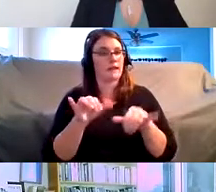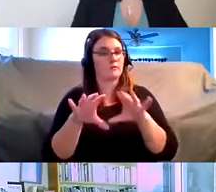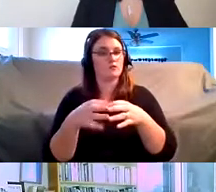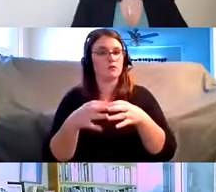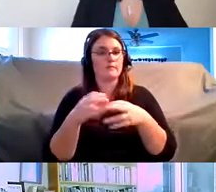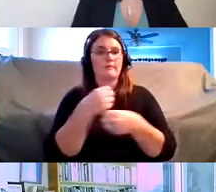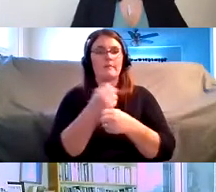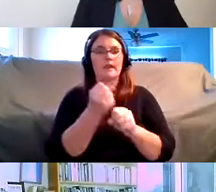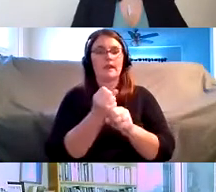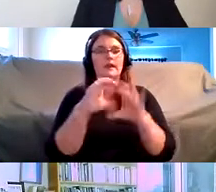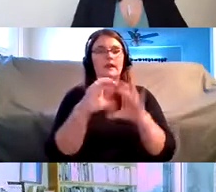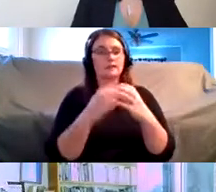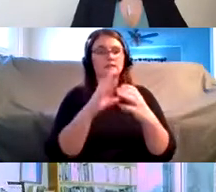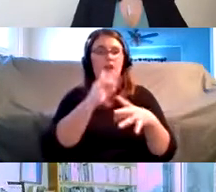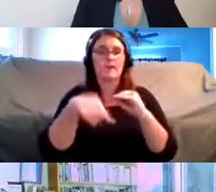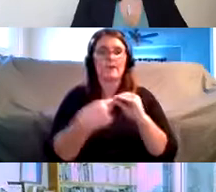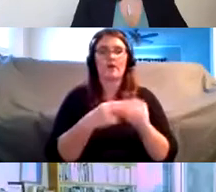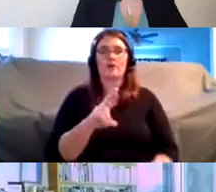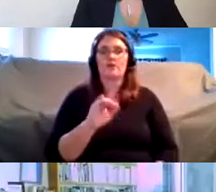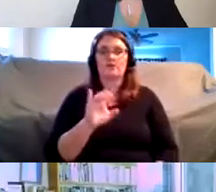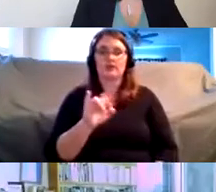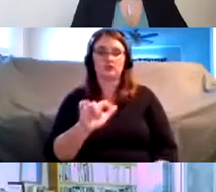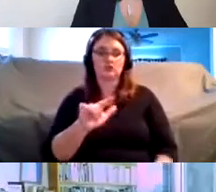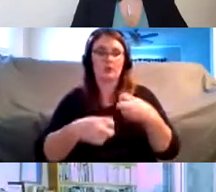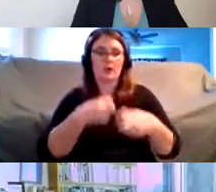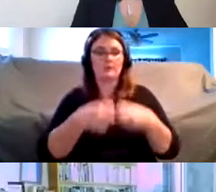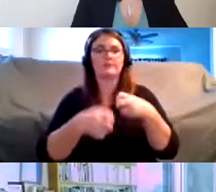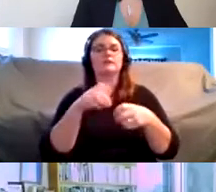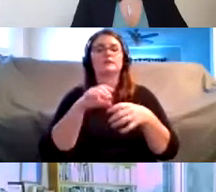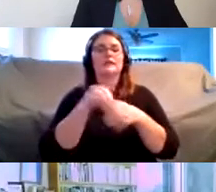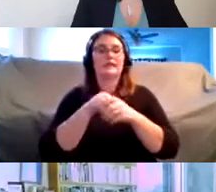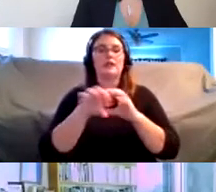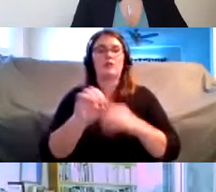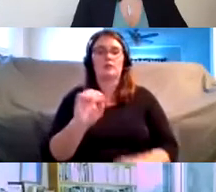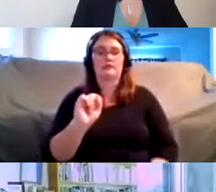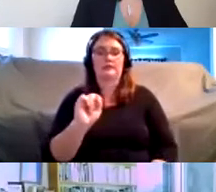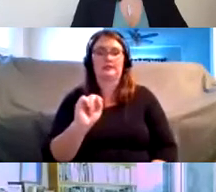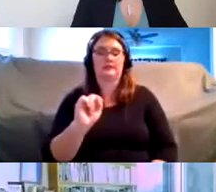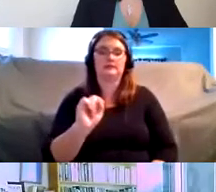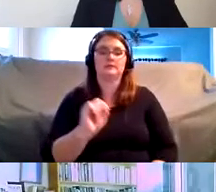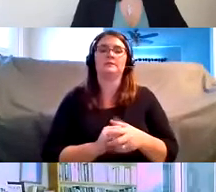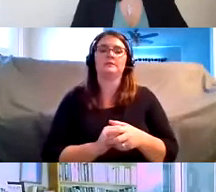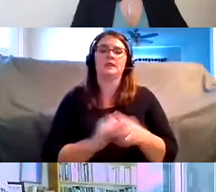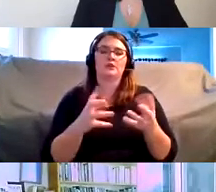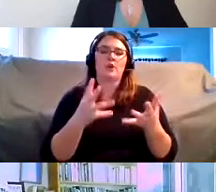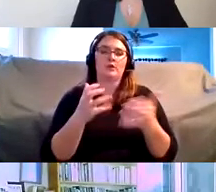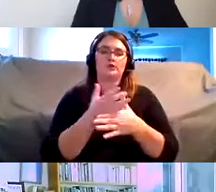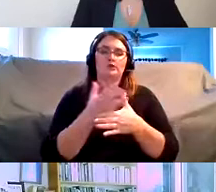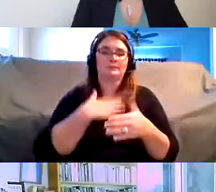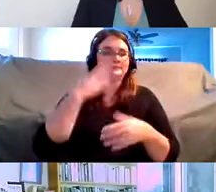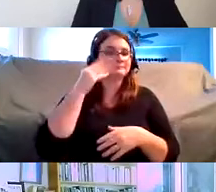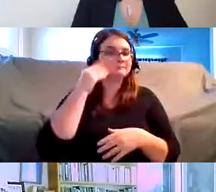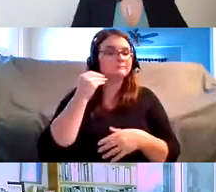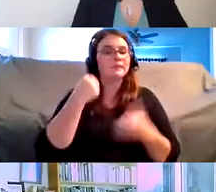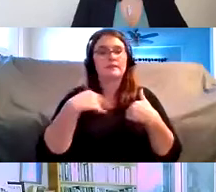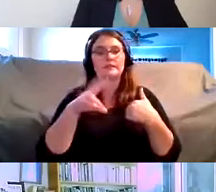OTs. So I think I just bring my experience today, how this, 7 months, because